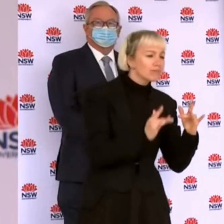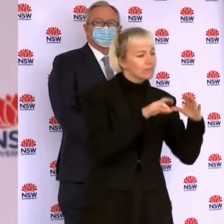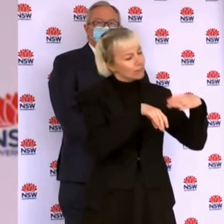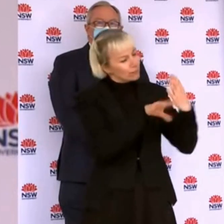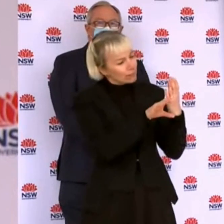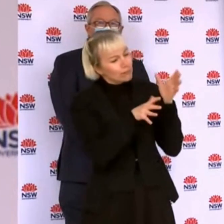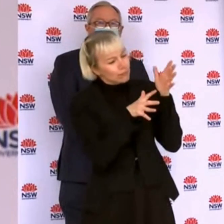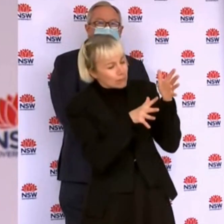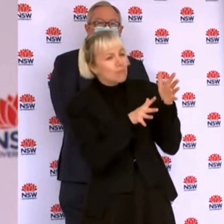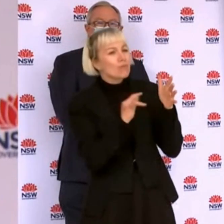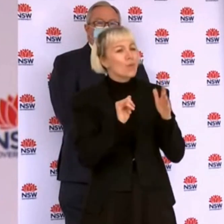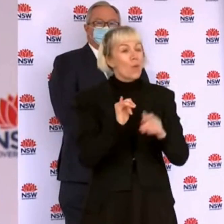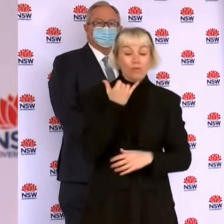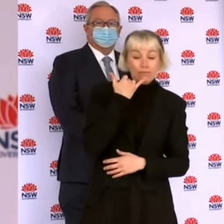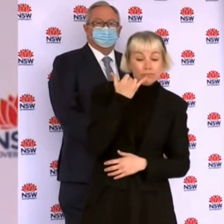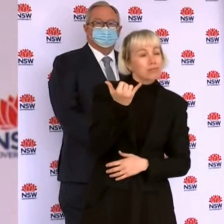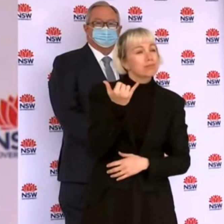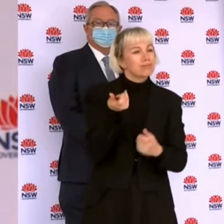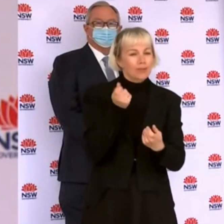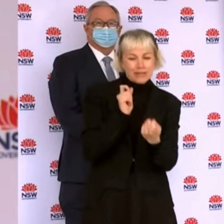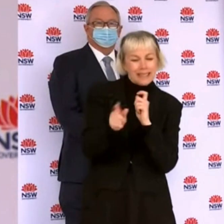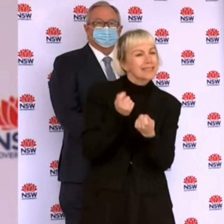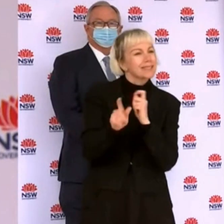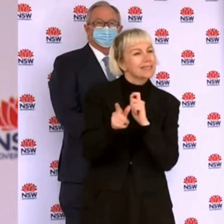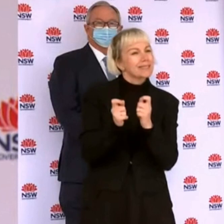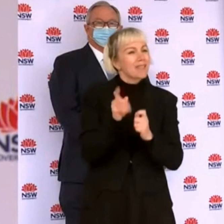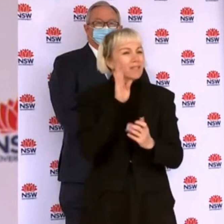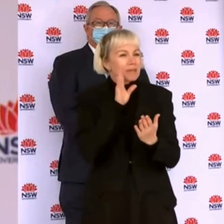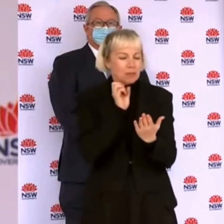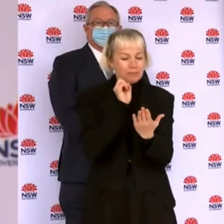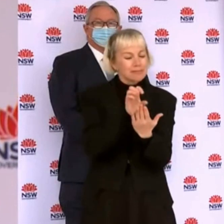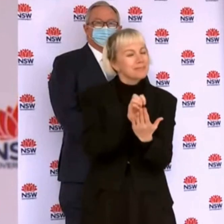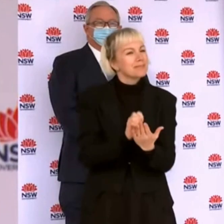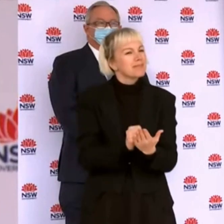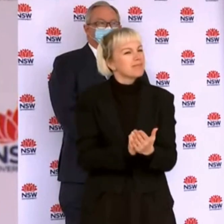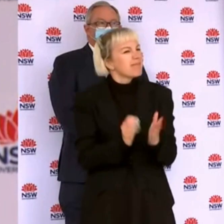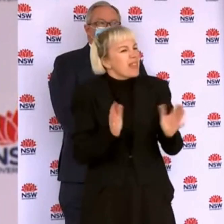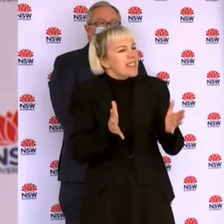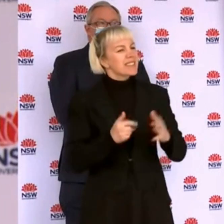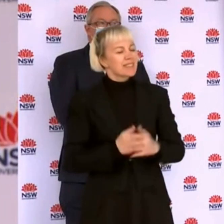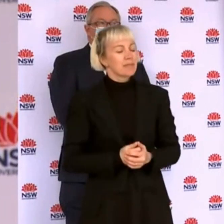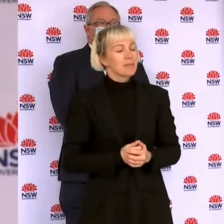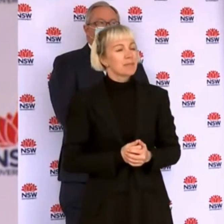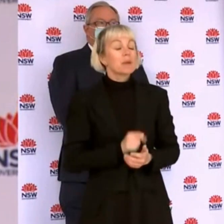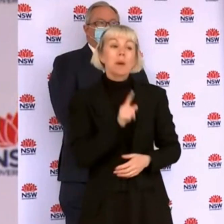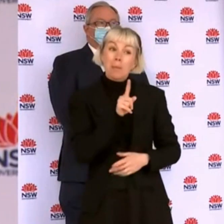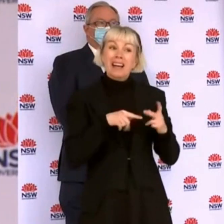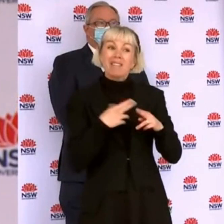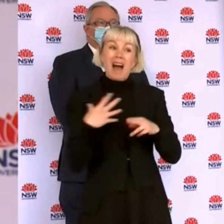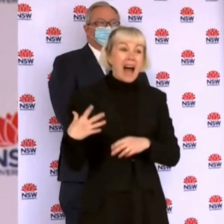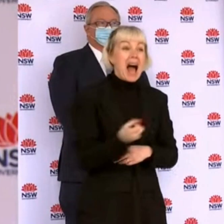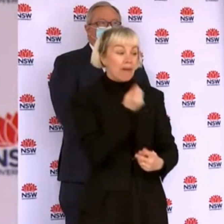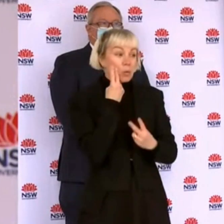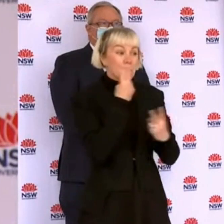options. As I said, in summary, one person should be making the care and compassionate visits, and if it's possible, keep it to the one